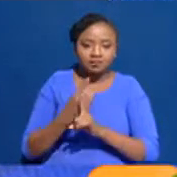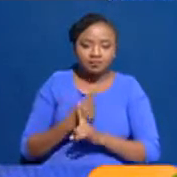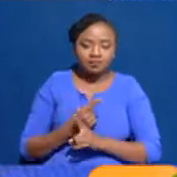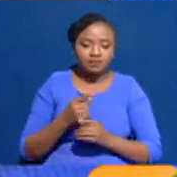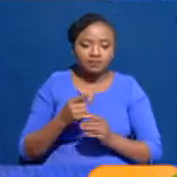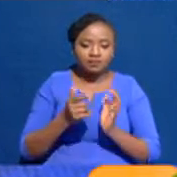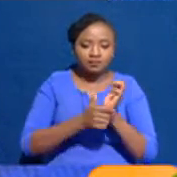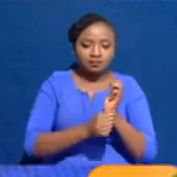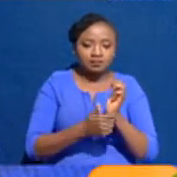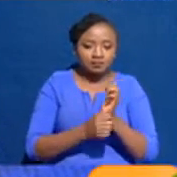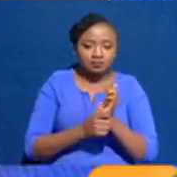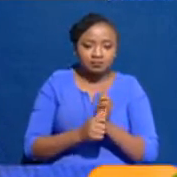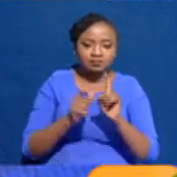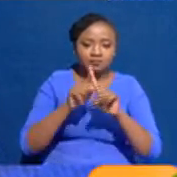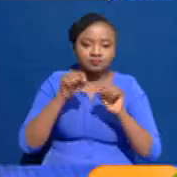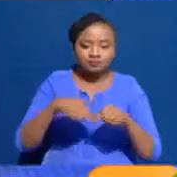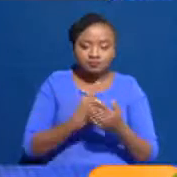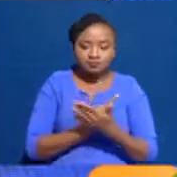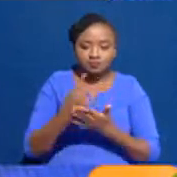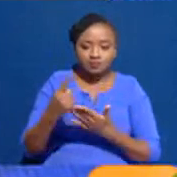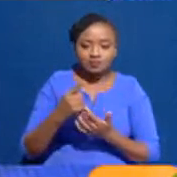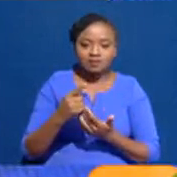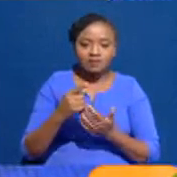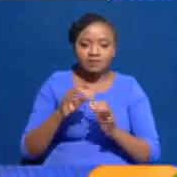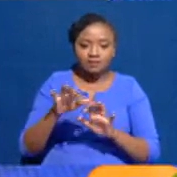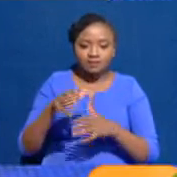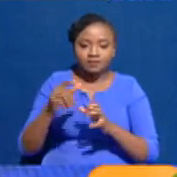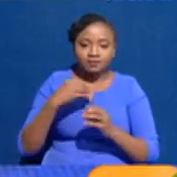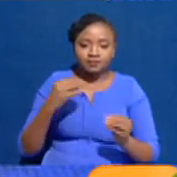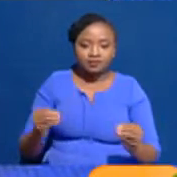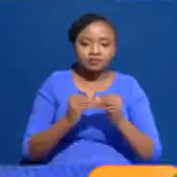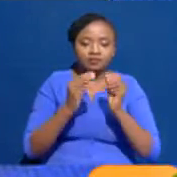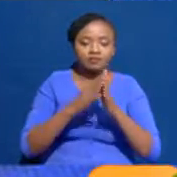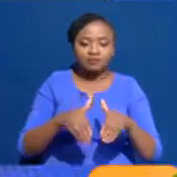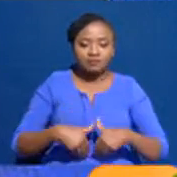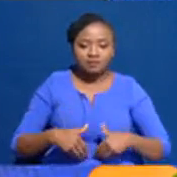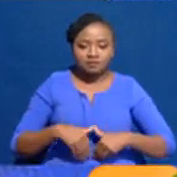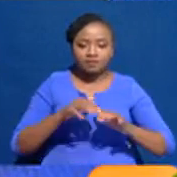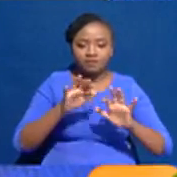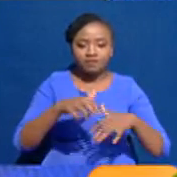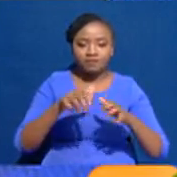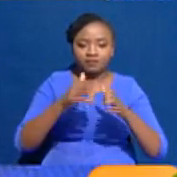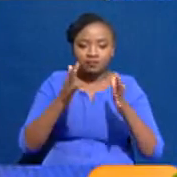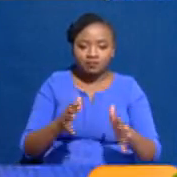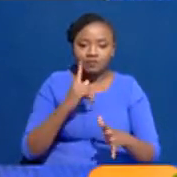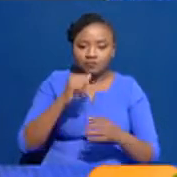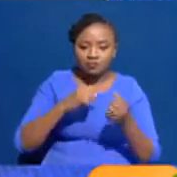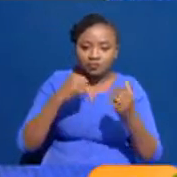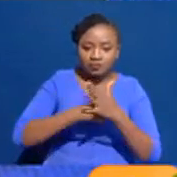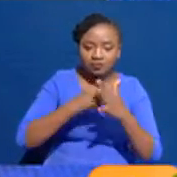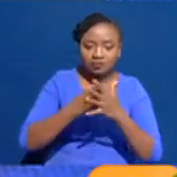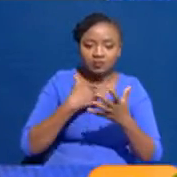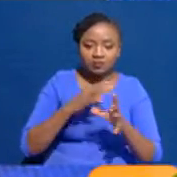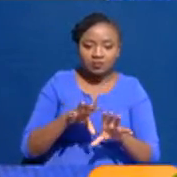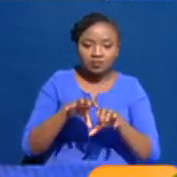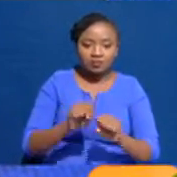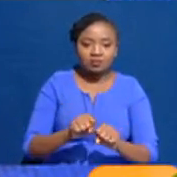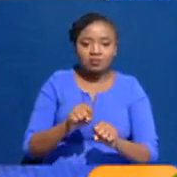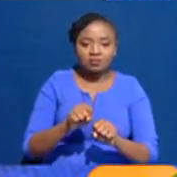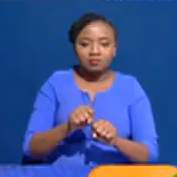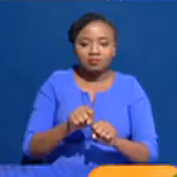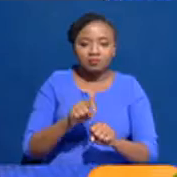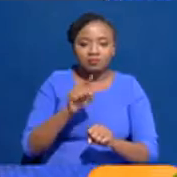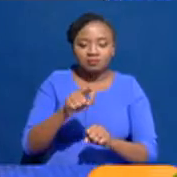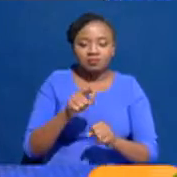On this week's Smart Farm, our very own Dennis Otieno meets a youthful farmer who is pushing for the adoption of this maize